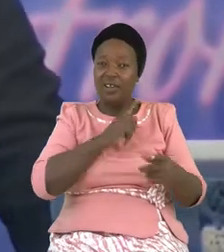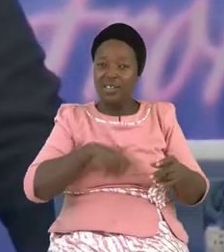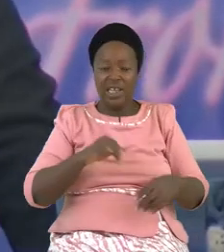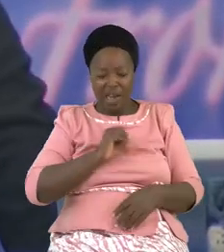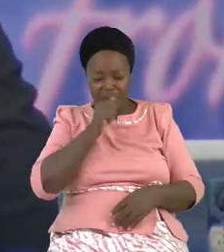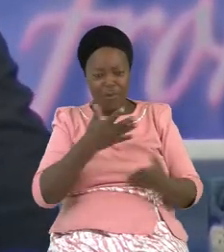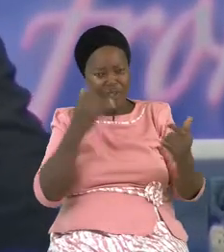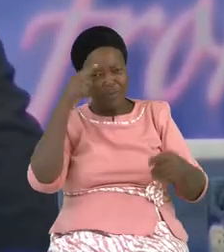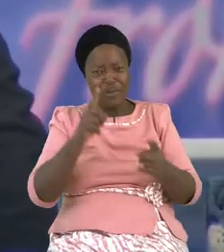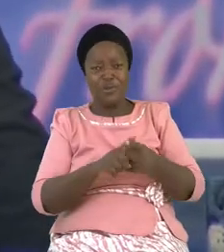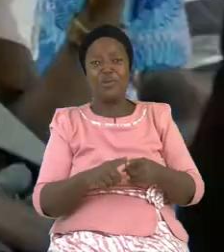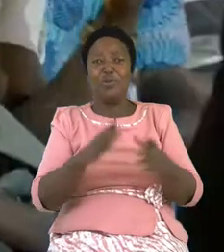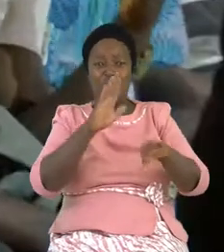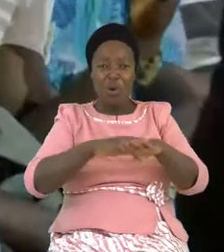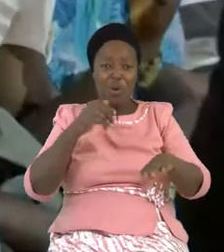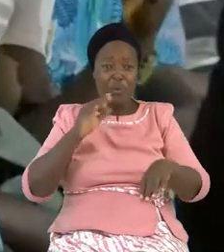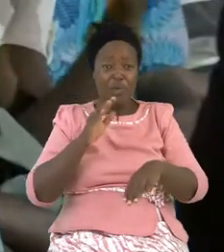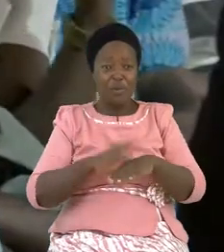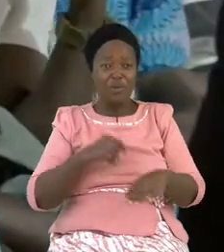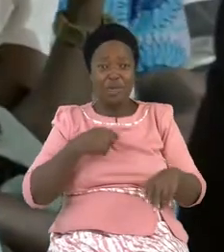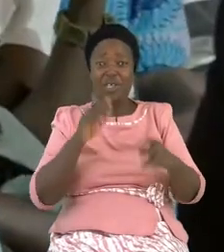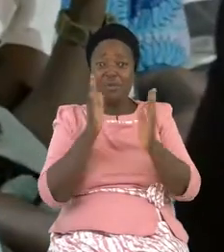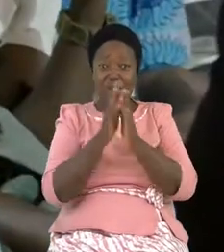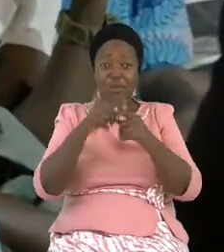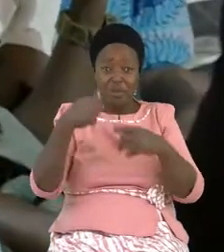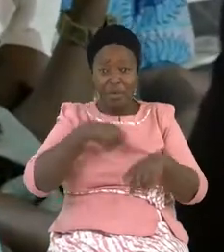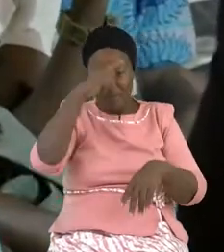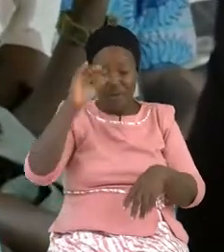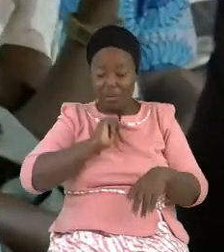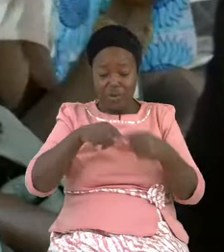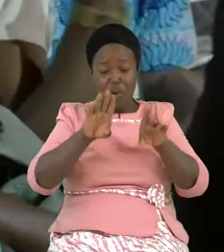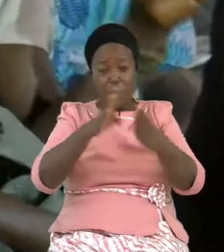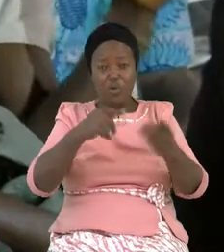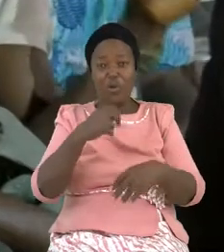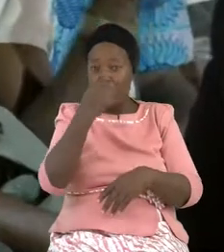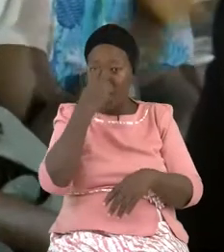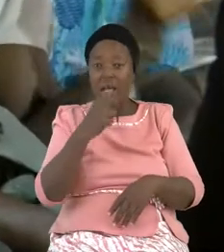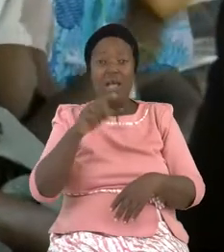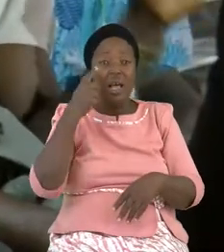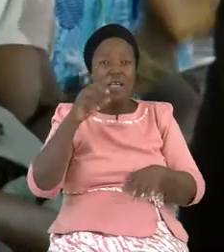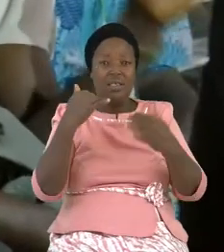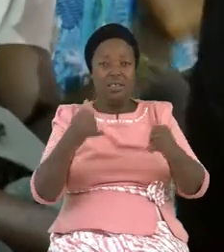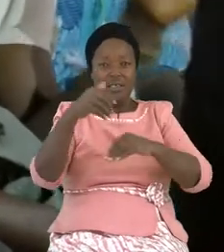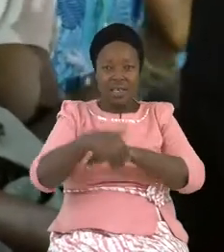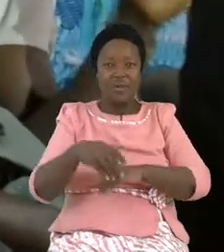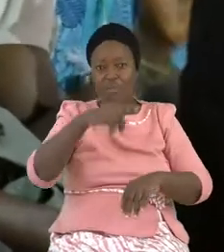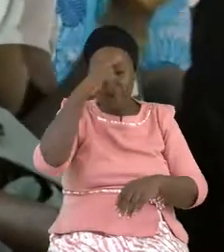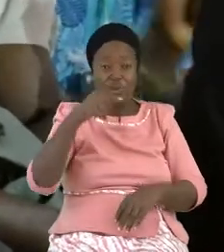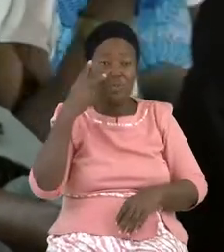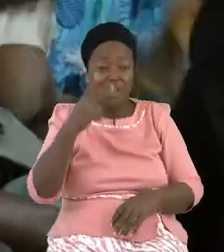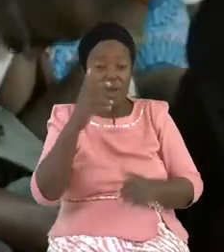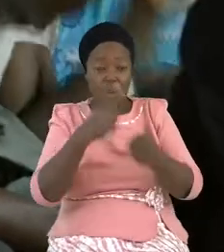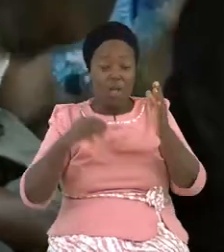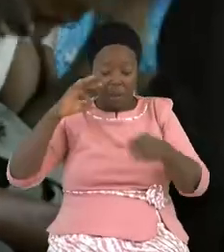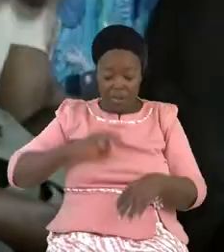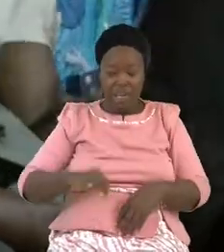open your eyes tonight. You will see what will profit you. You will see what will benefit you. And